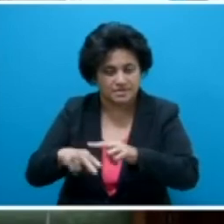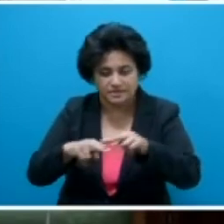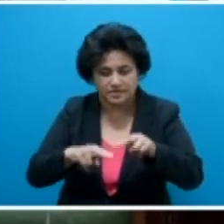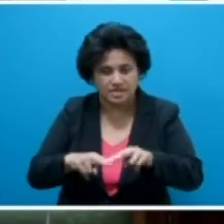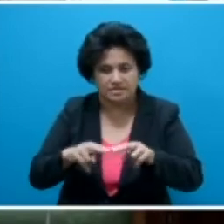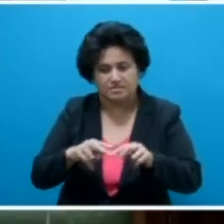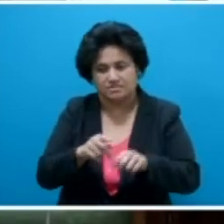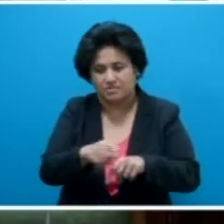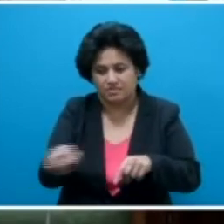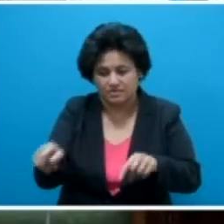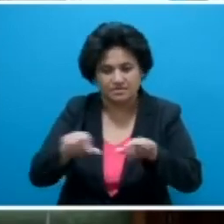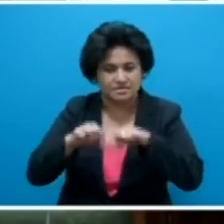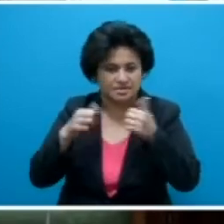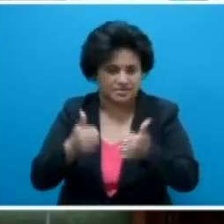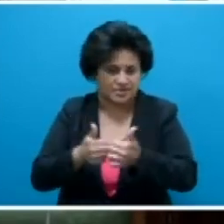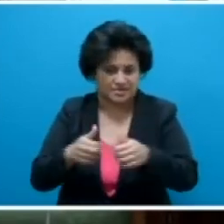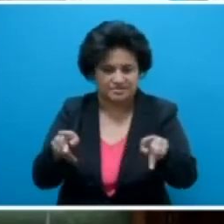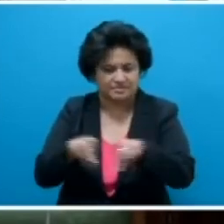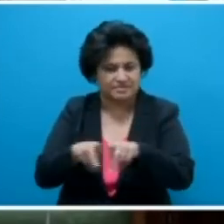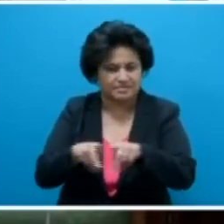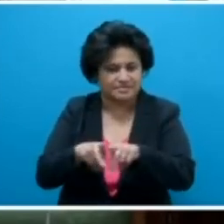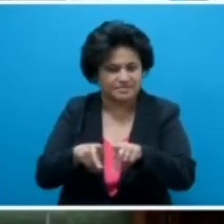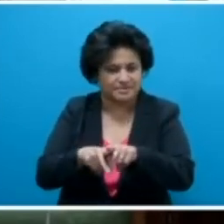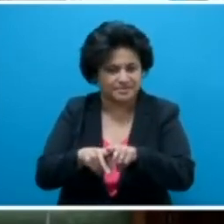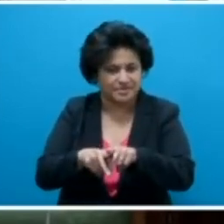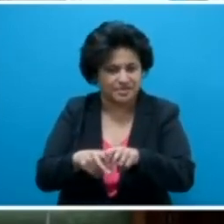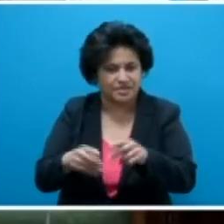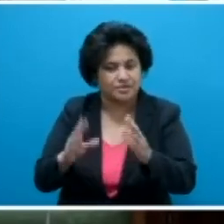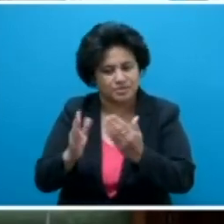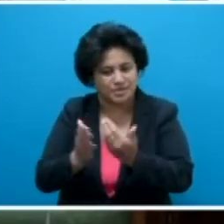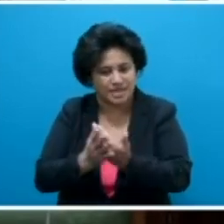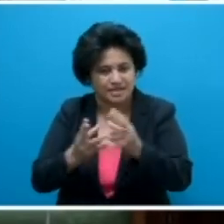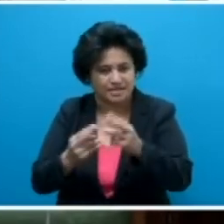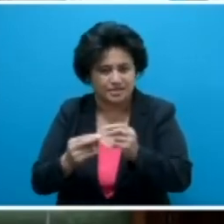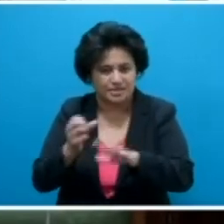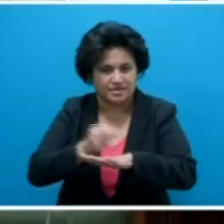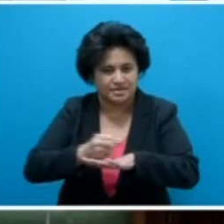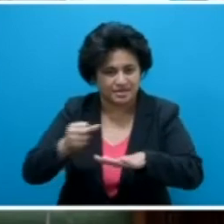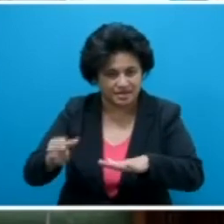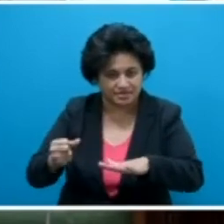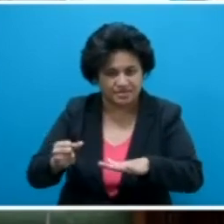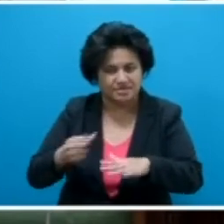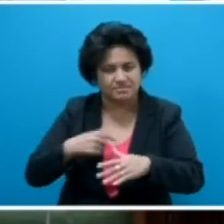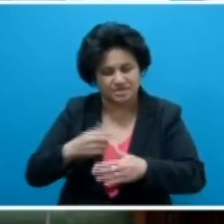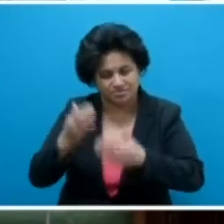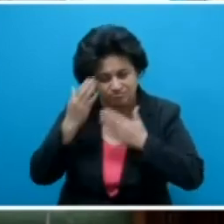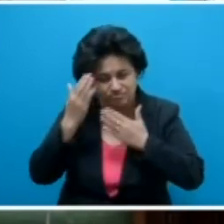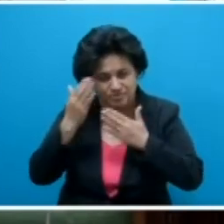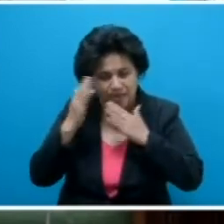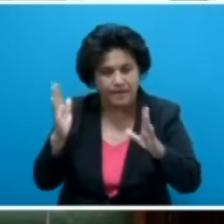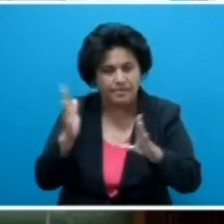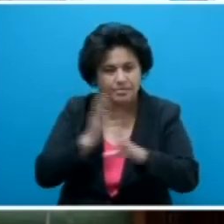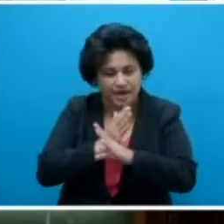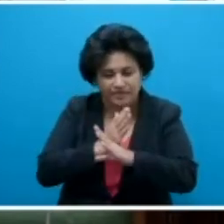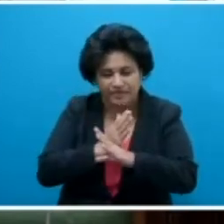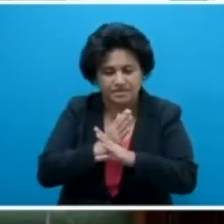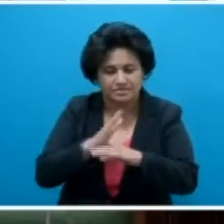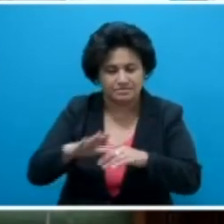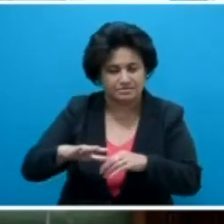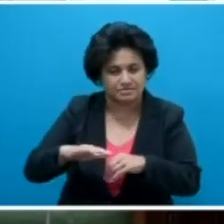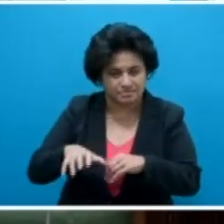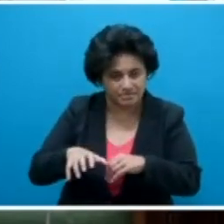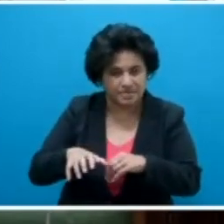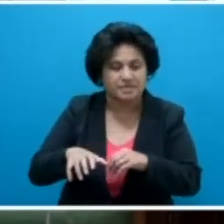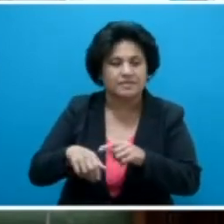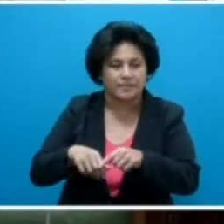government in this tree planting initiative. I acknowledge the private sector, including numerous companies and